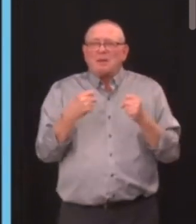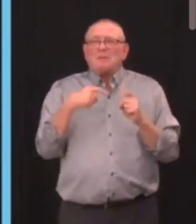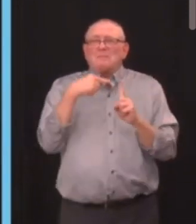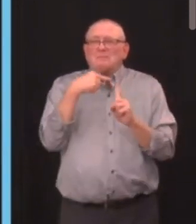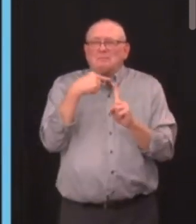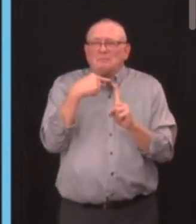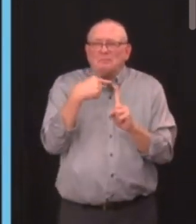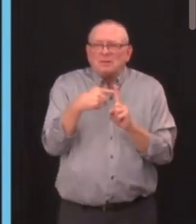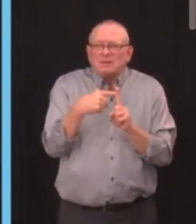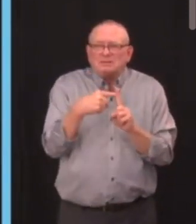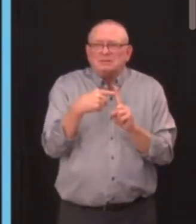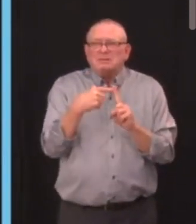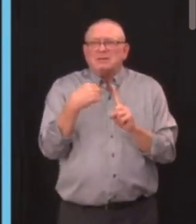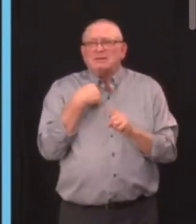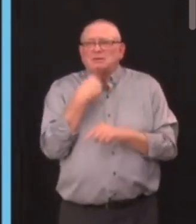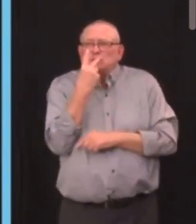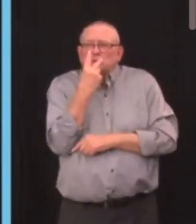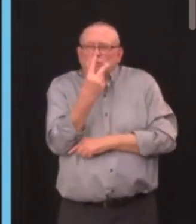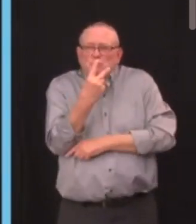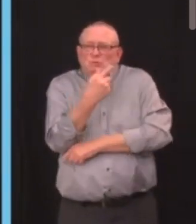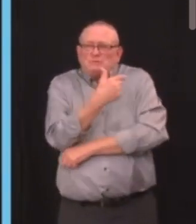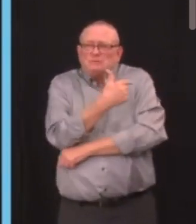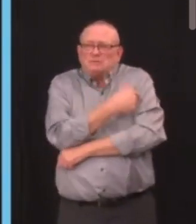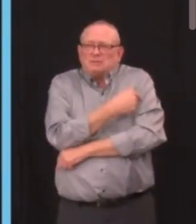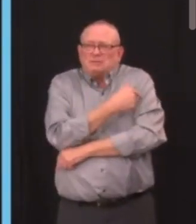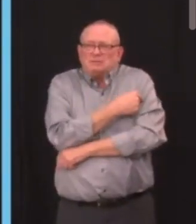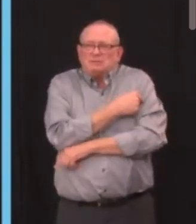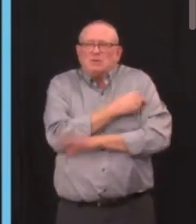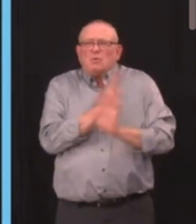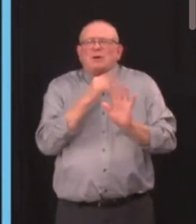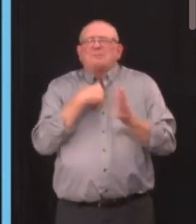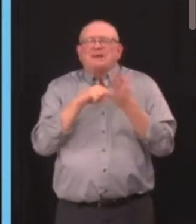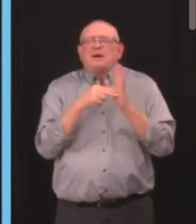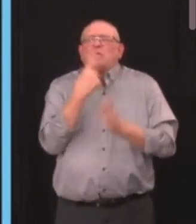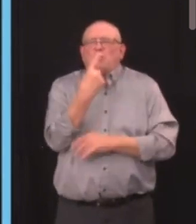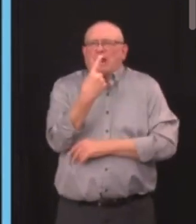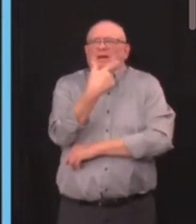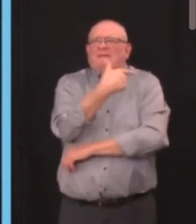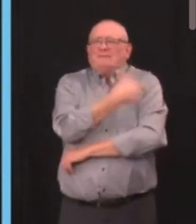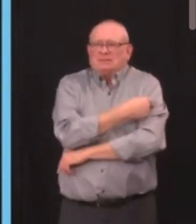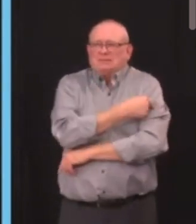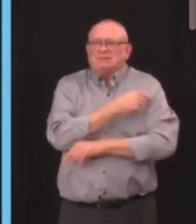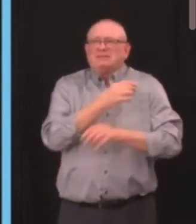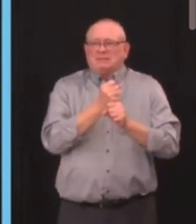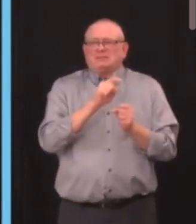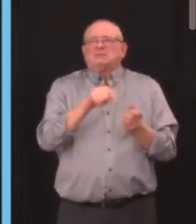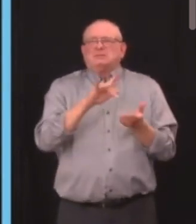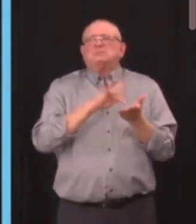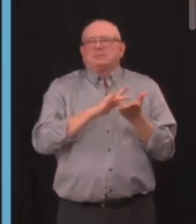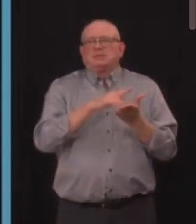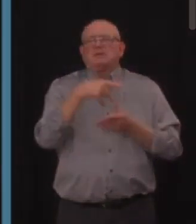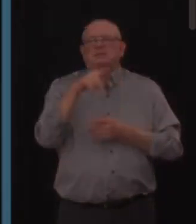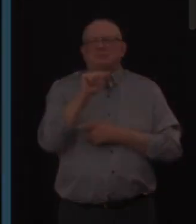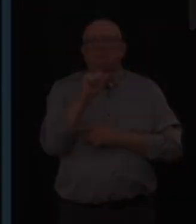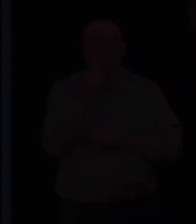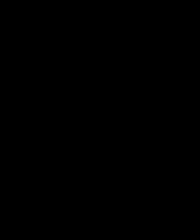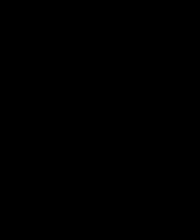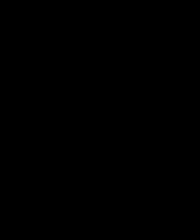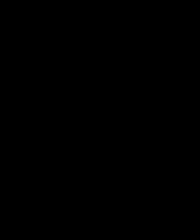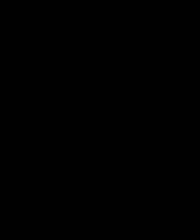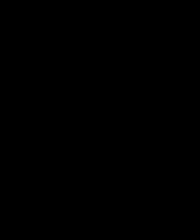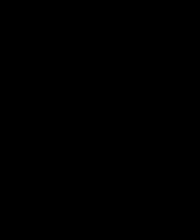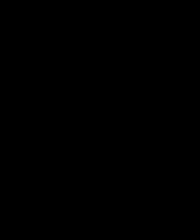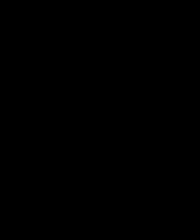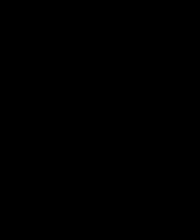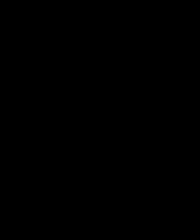eligible. That's immune-compromised Albertans and all those living in continuing care, regardless of their vaccination status.